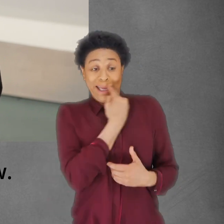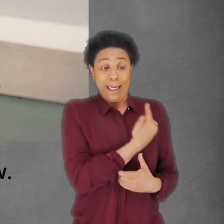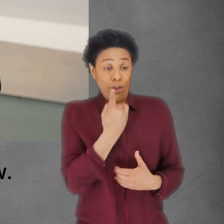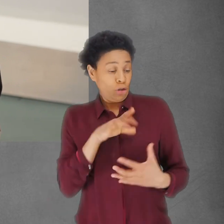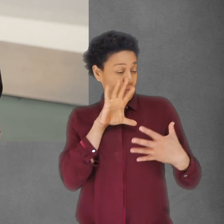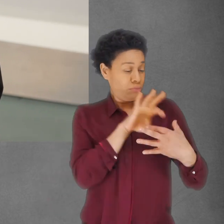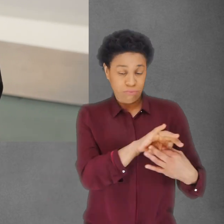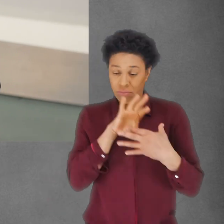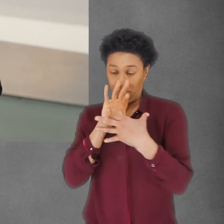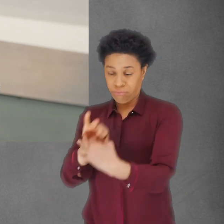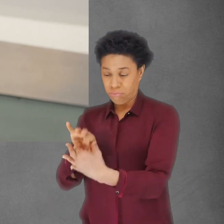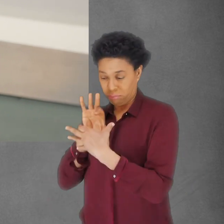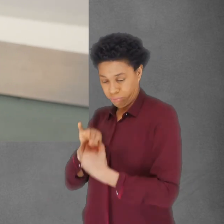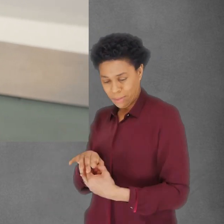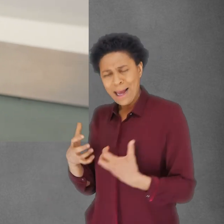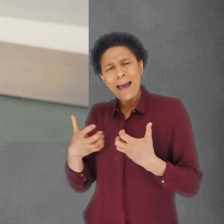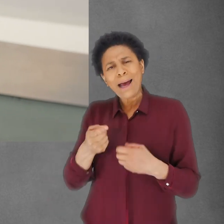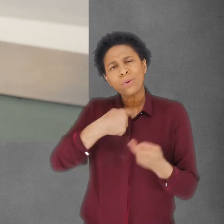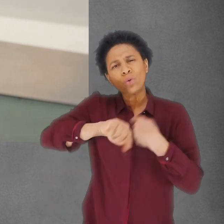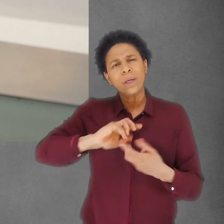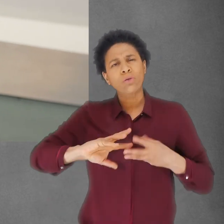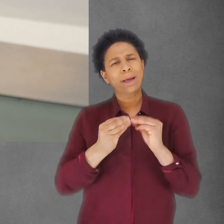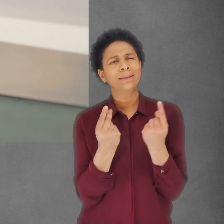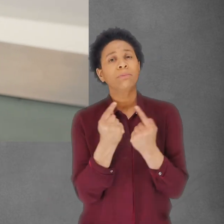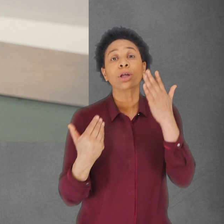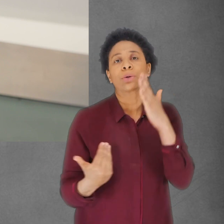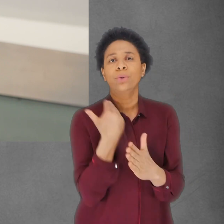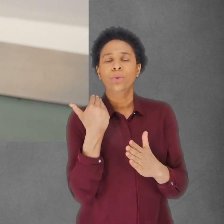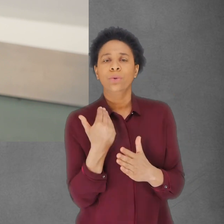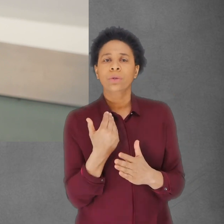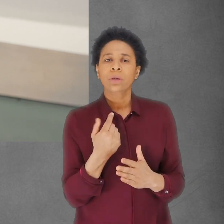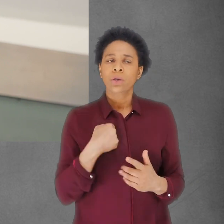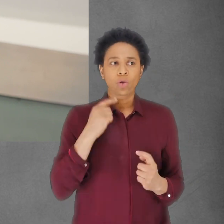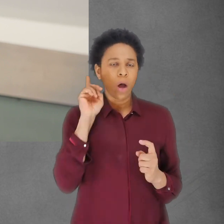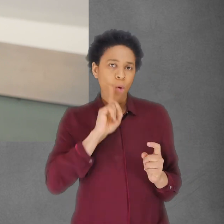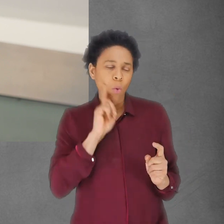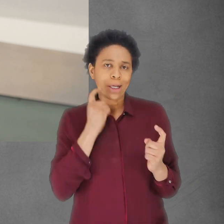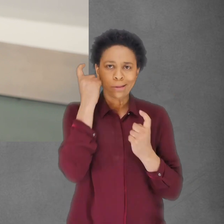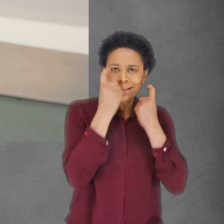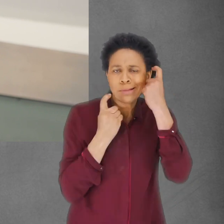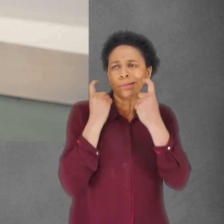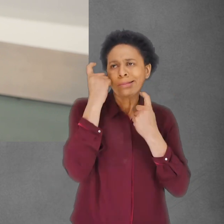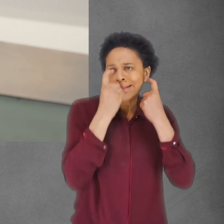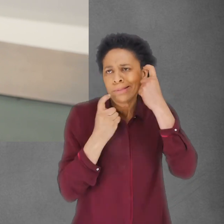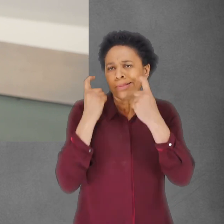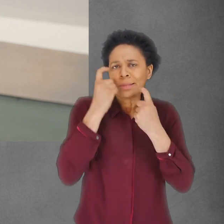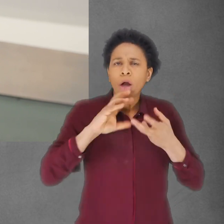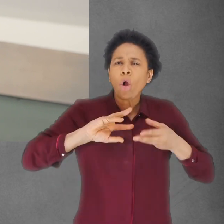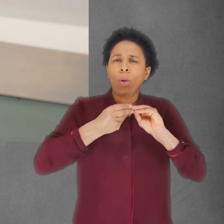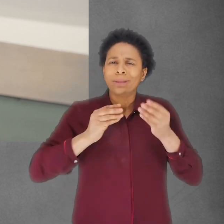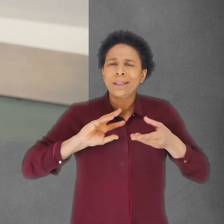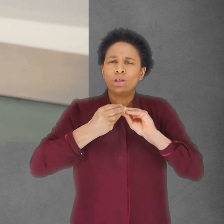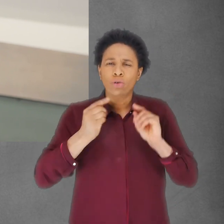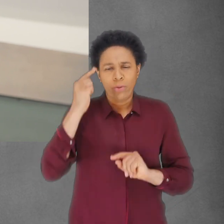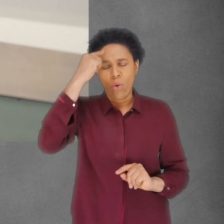build anew? So I'm constantly thinking about compositional thought. And I'll say this last